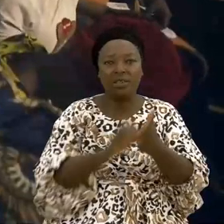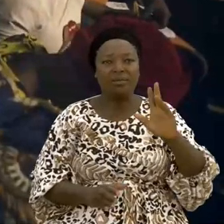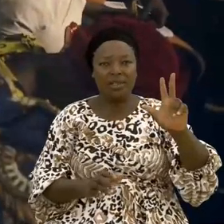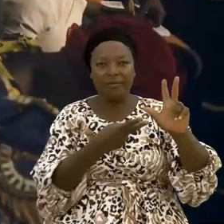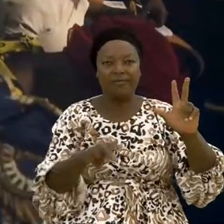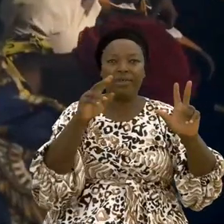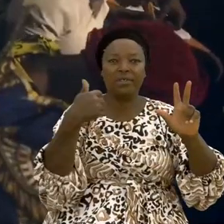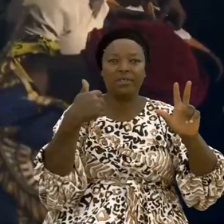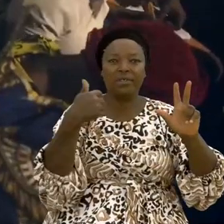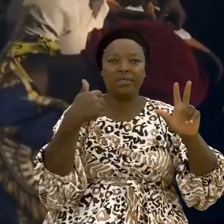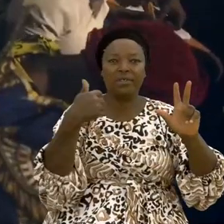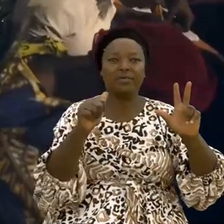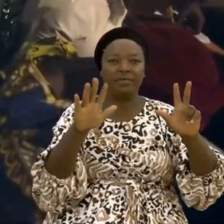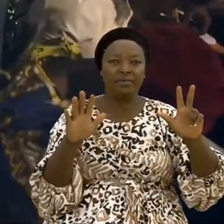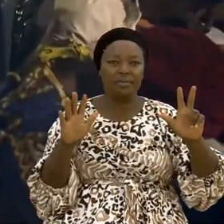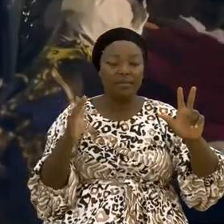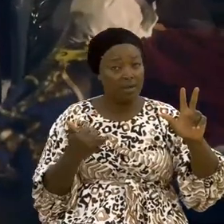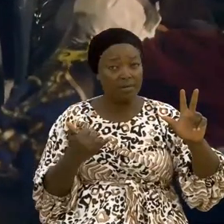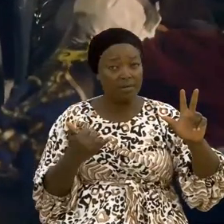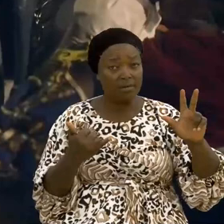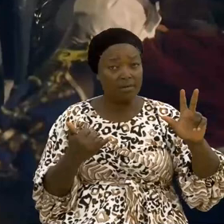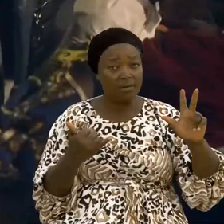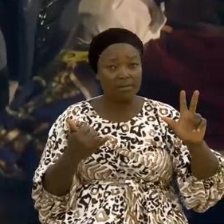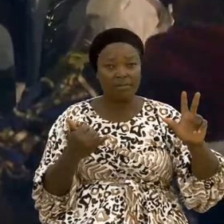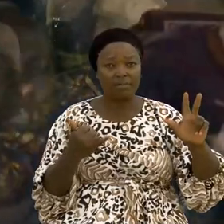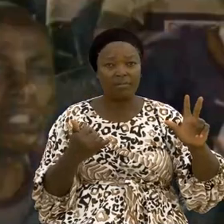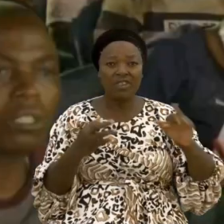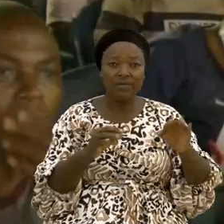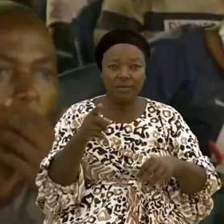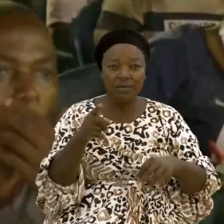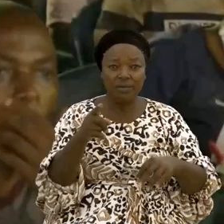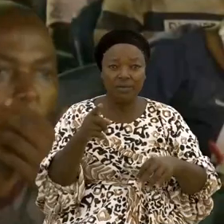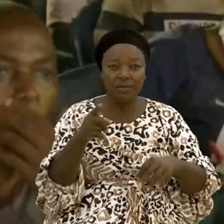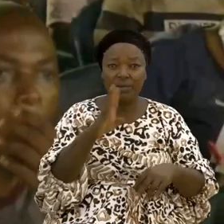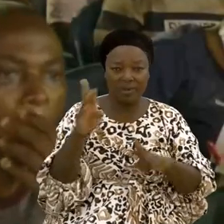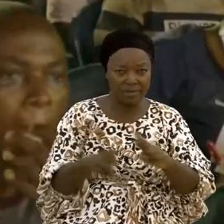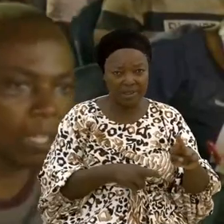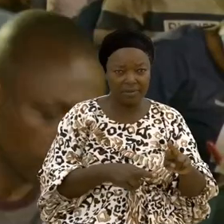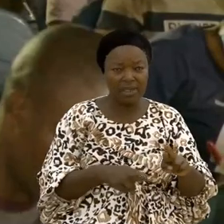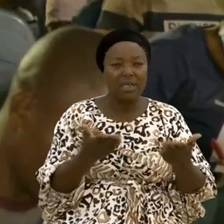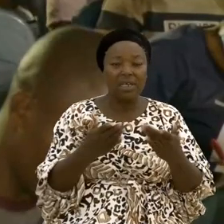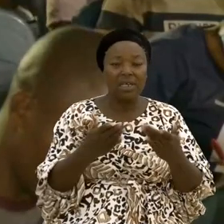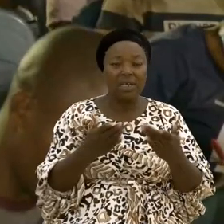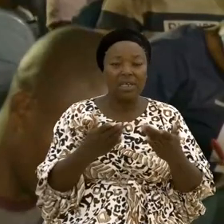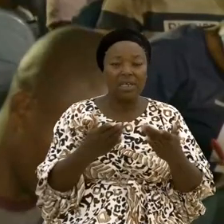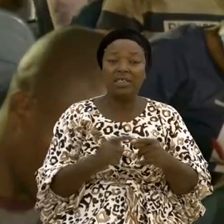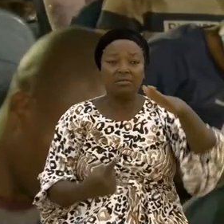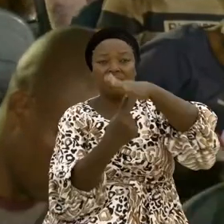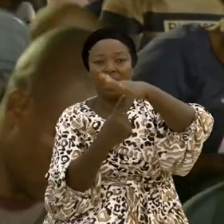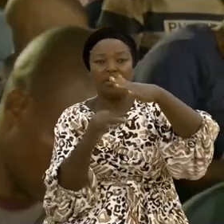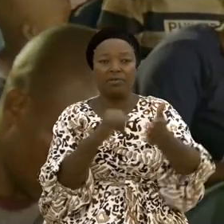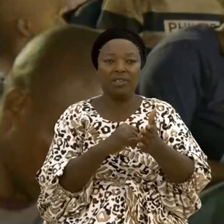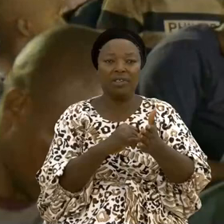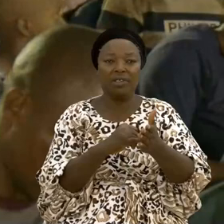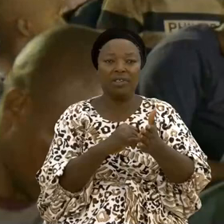verse 15. Now, if you be ready, here is a tyrant talking. Now, if